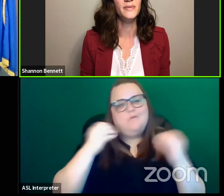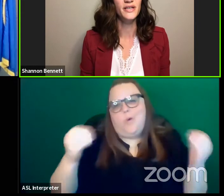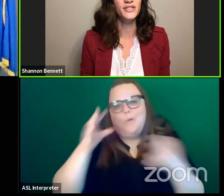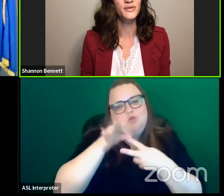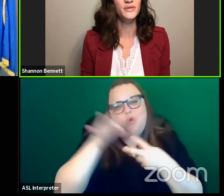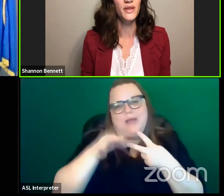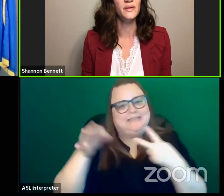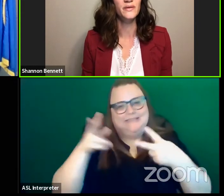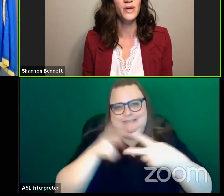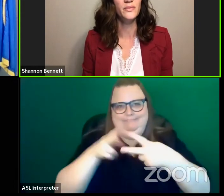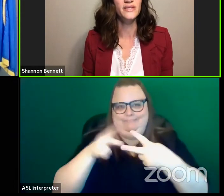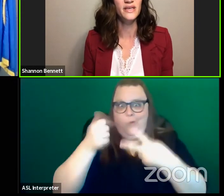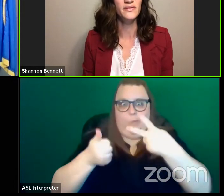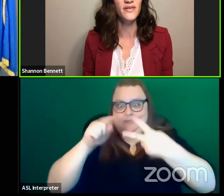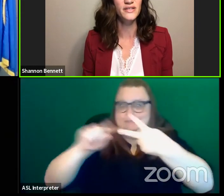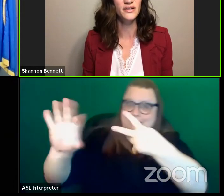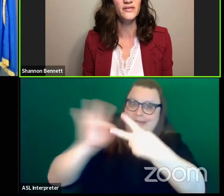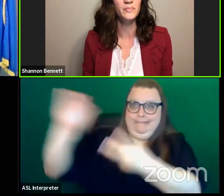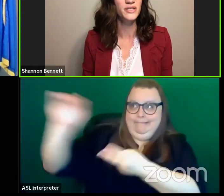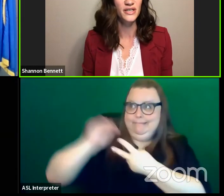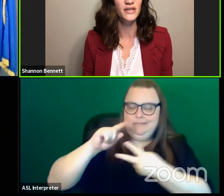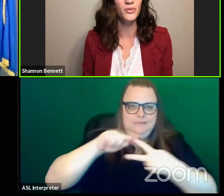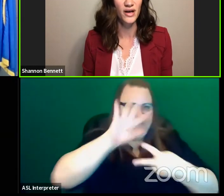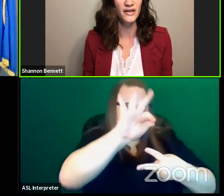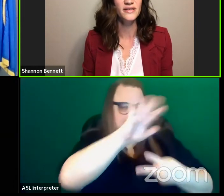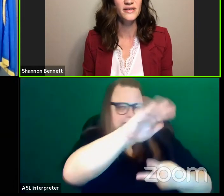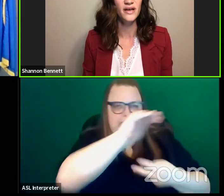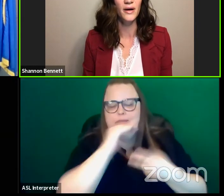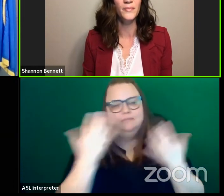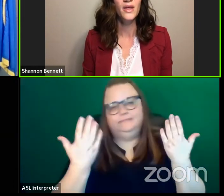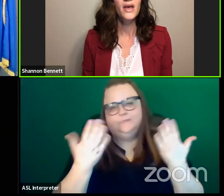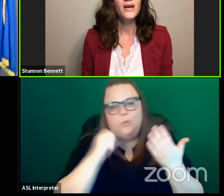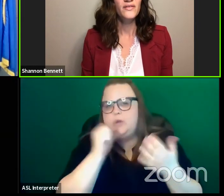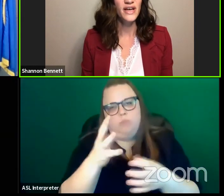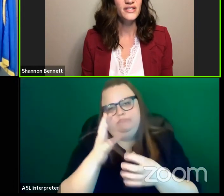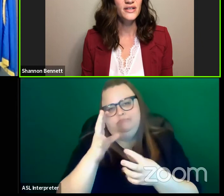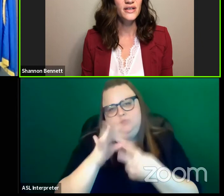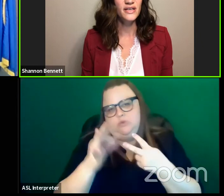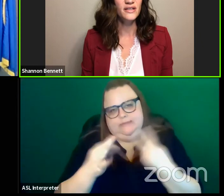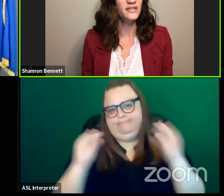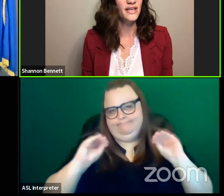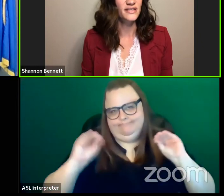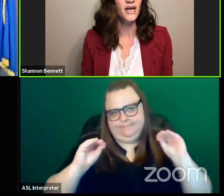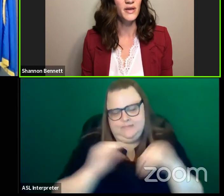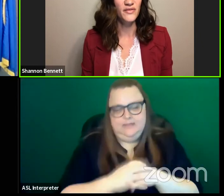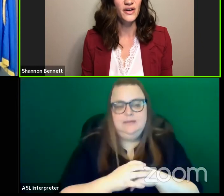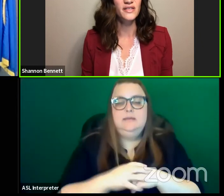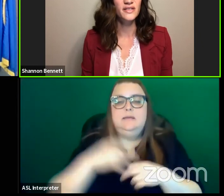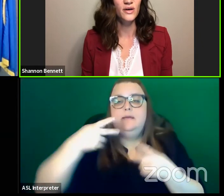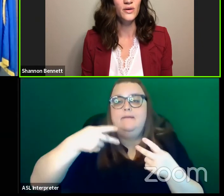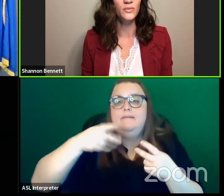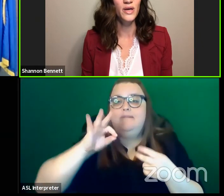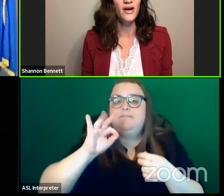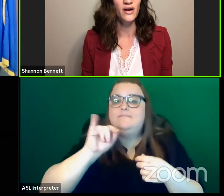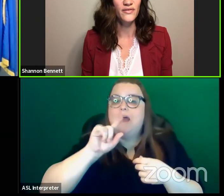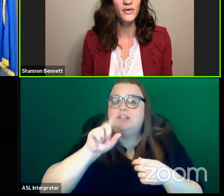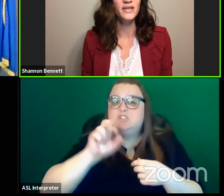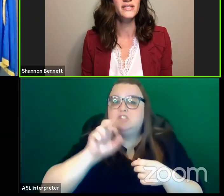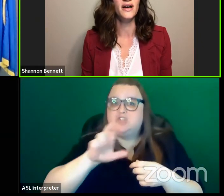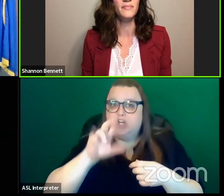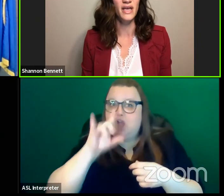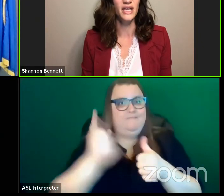We do not get to pick and choose whether we receive Pfizer or Moderna products. Pfizer, it looks like it's coming first. So we